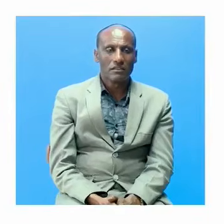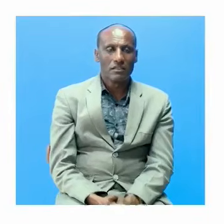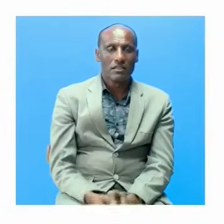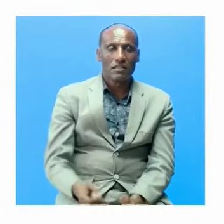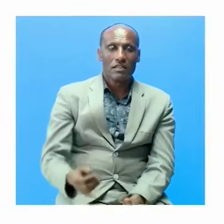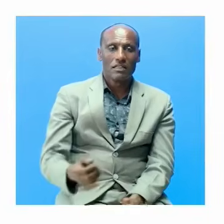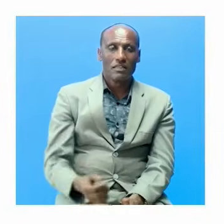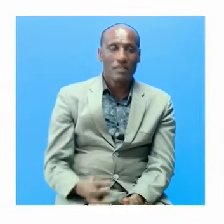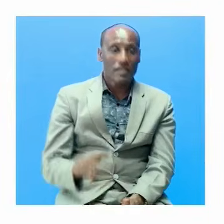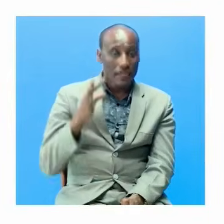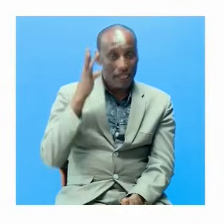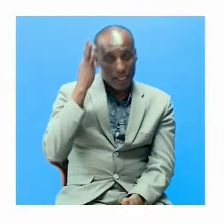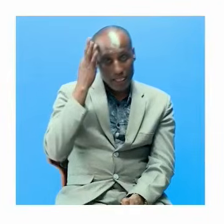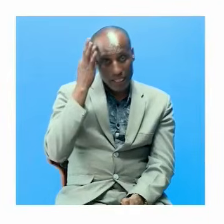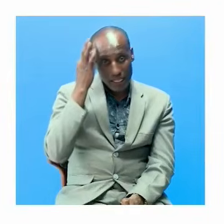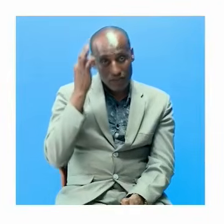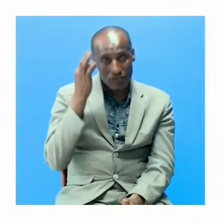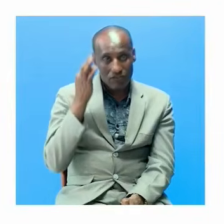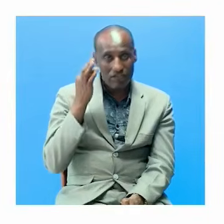Examples.